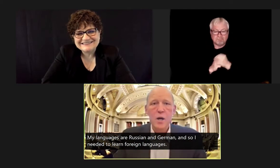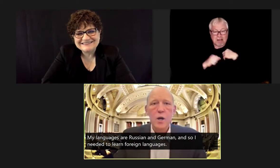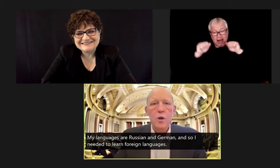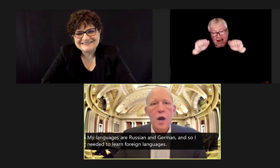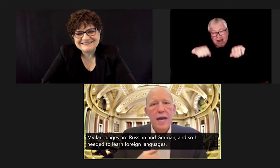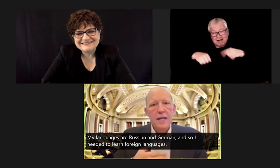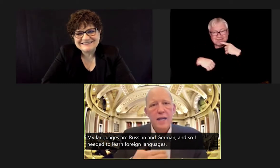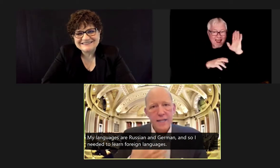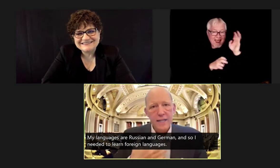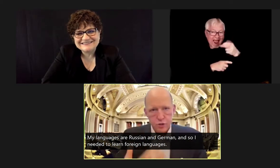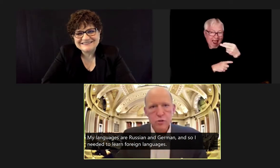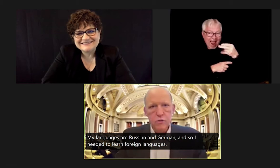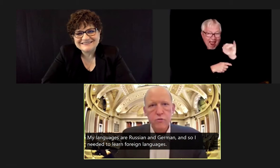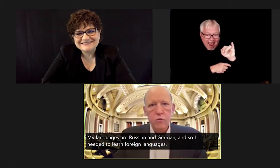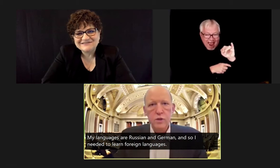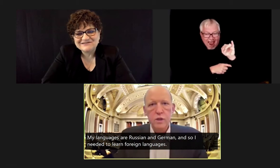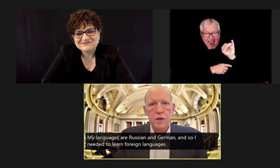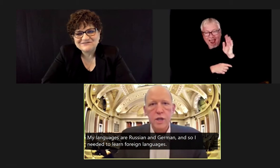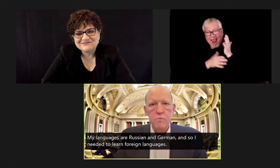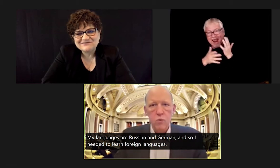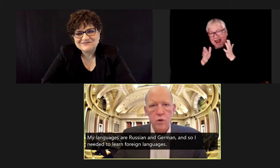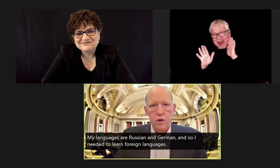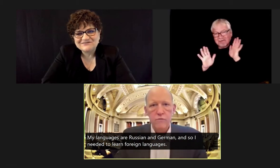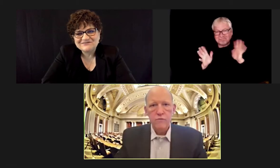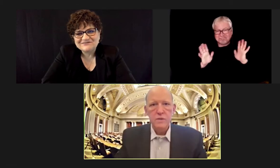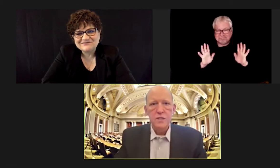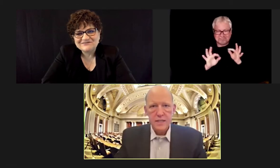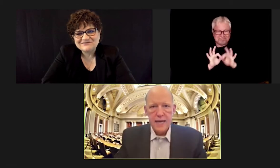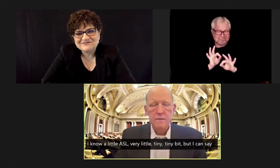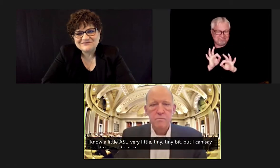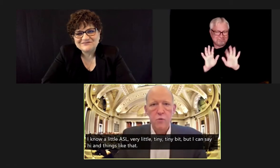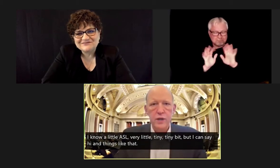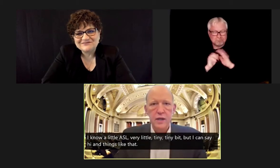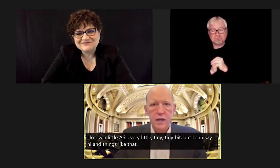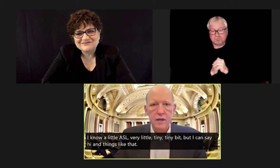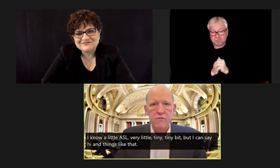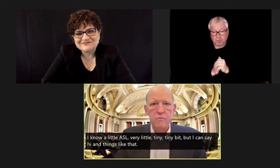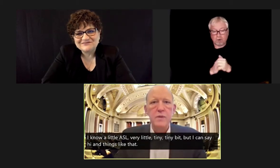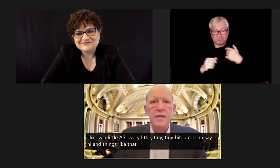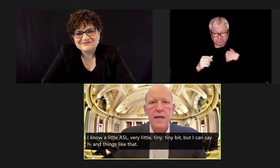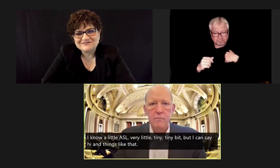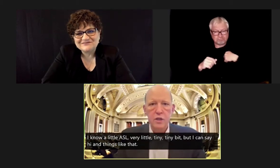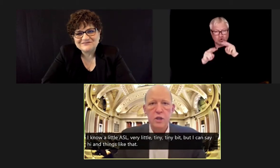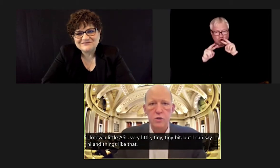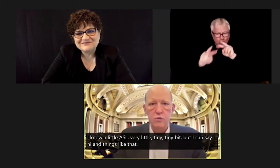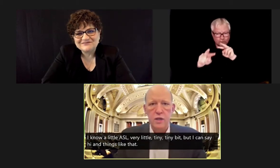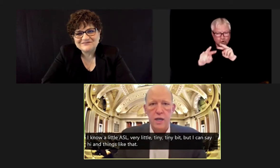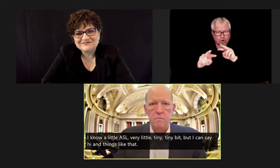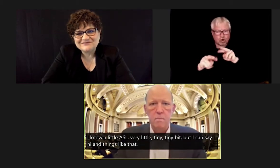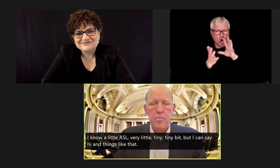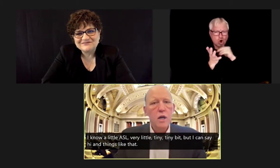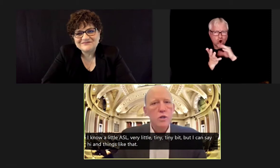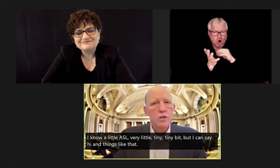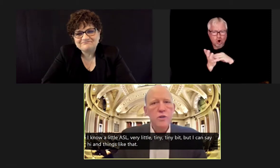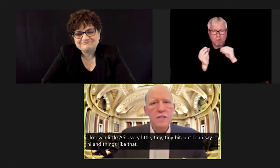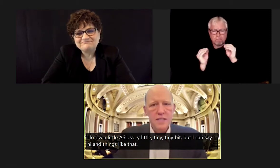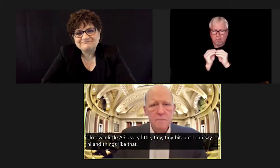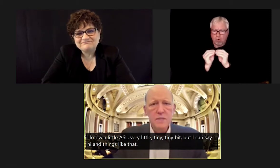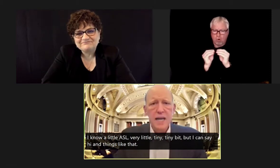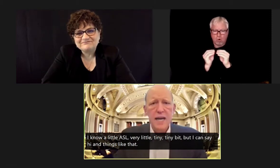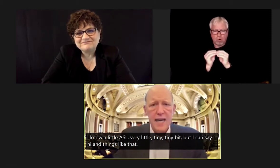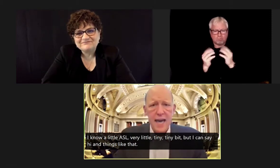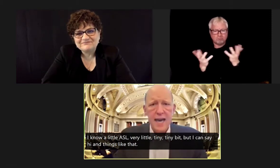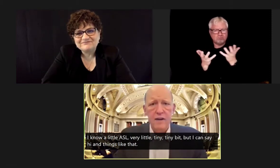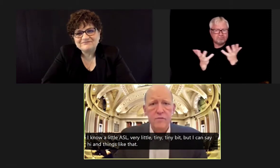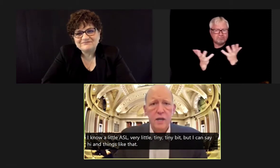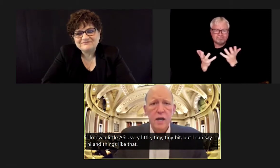that. And I do look forward to learning more from the standpoint of being able to communicate. So the tips